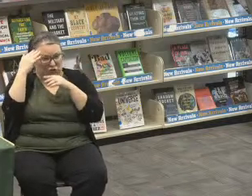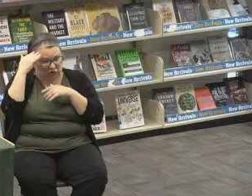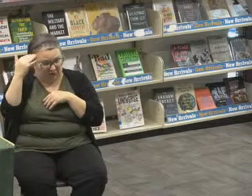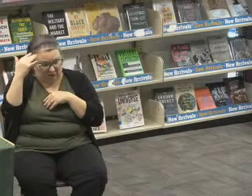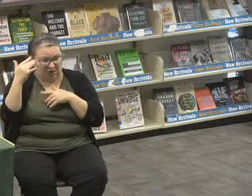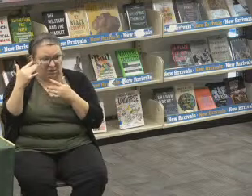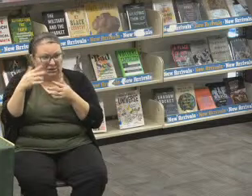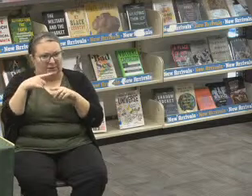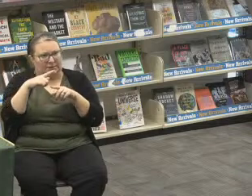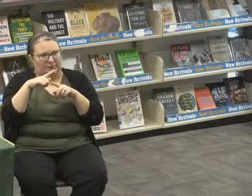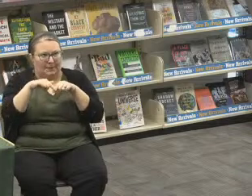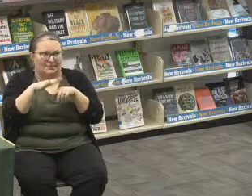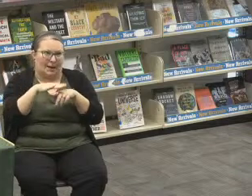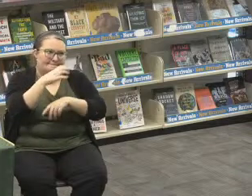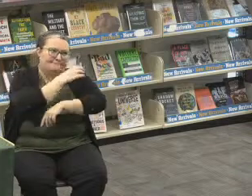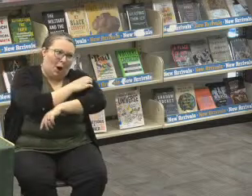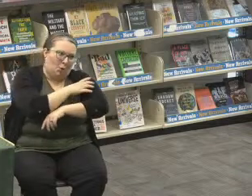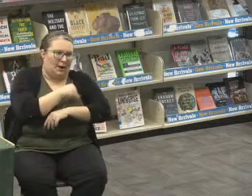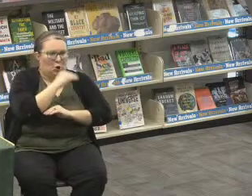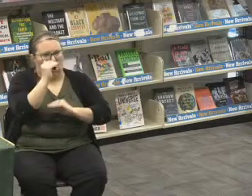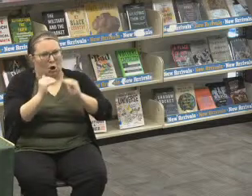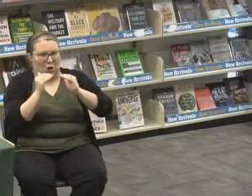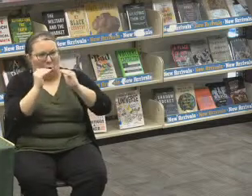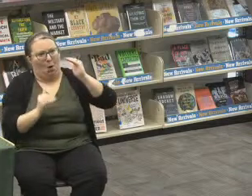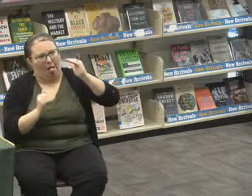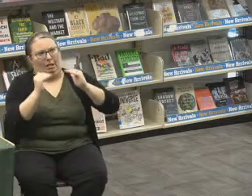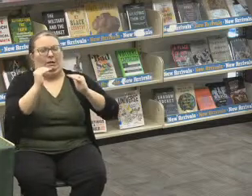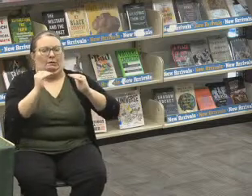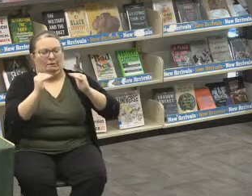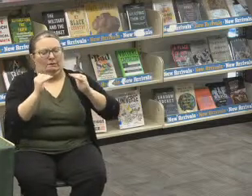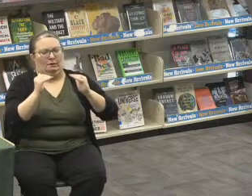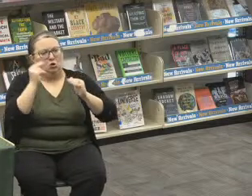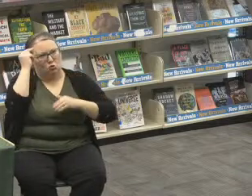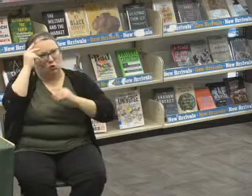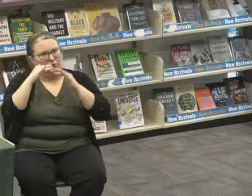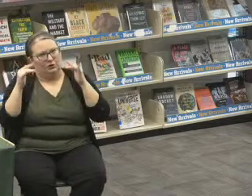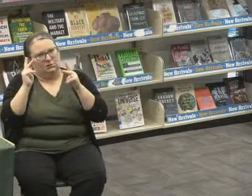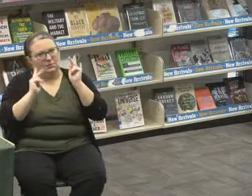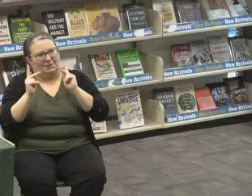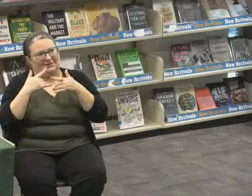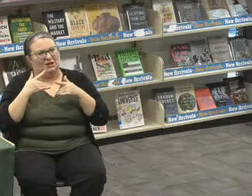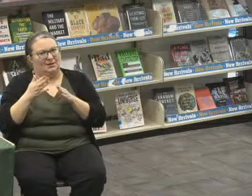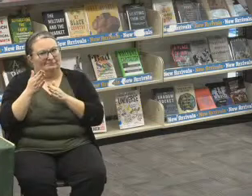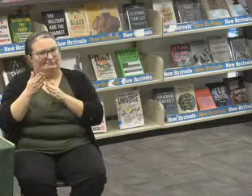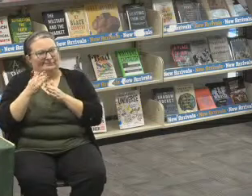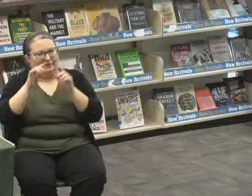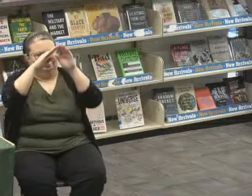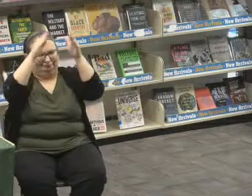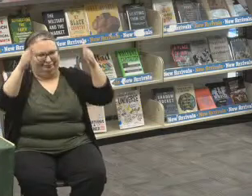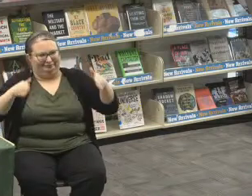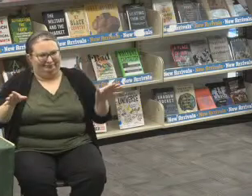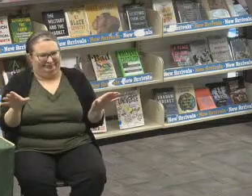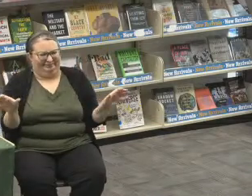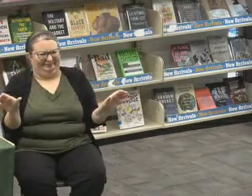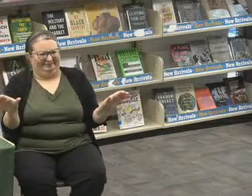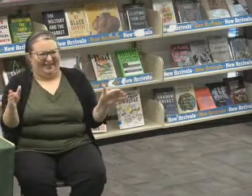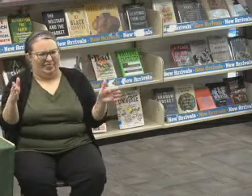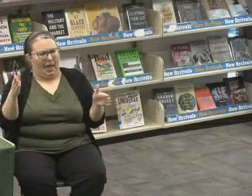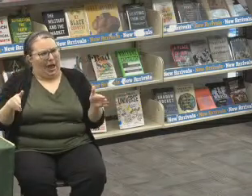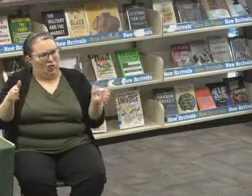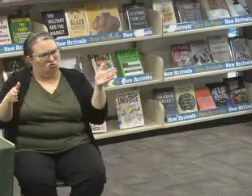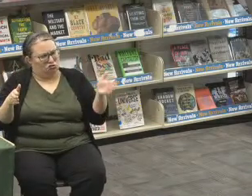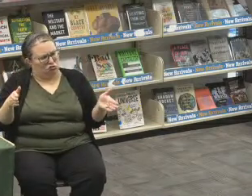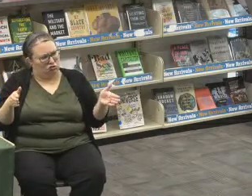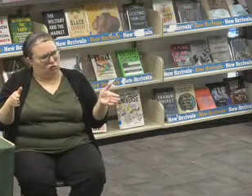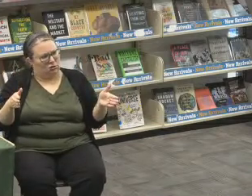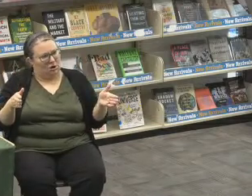power inequalities because neurodiverse people are often kind of on the edge of the bell curve. But it can also